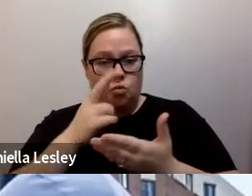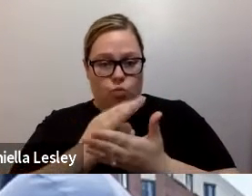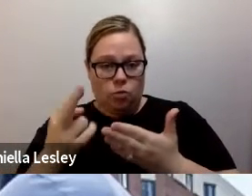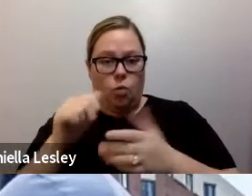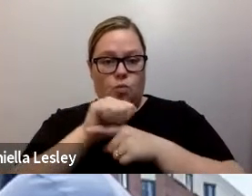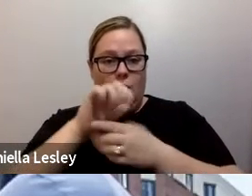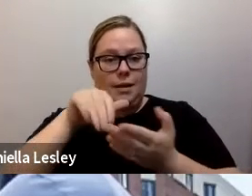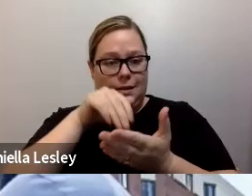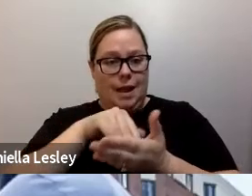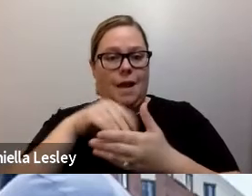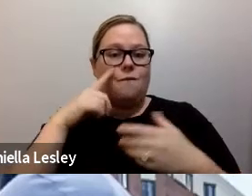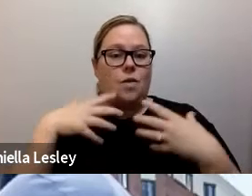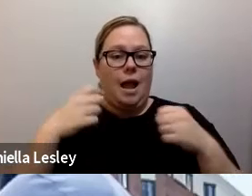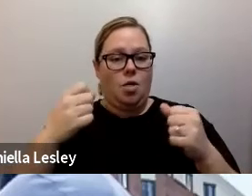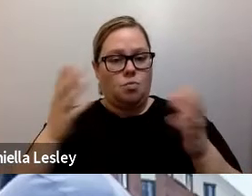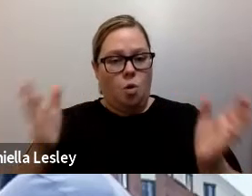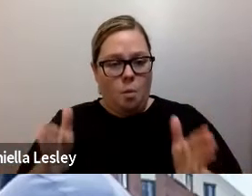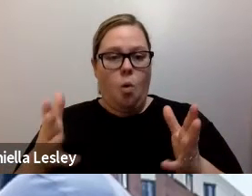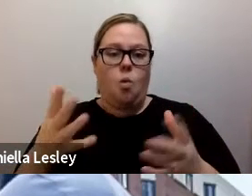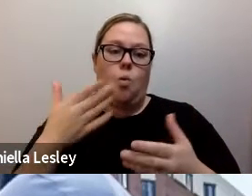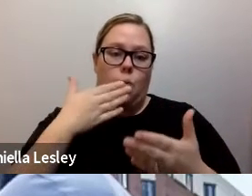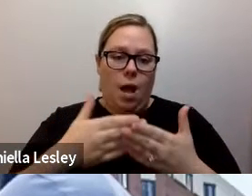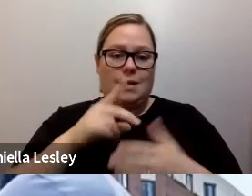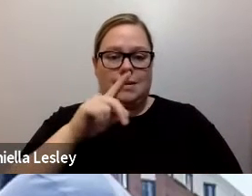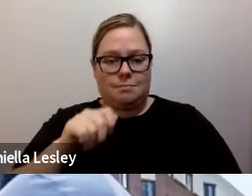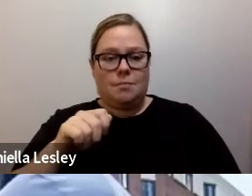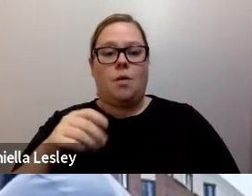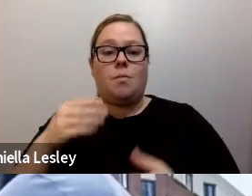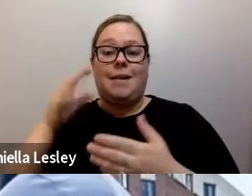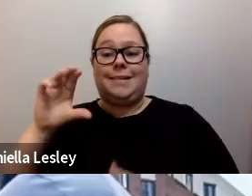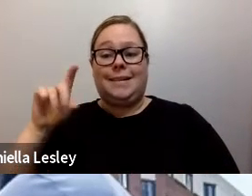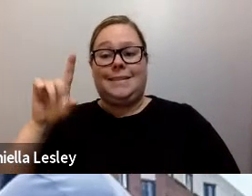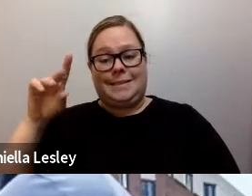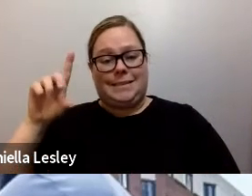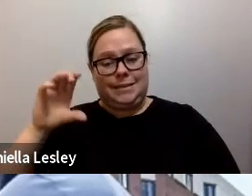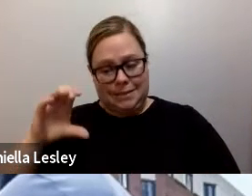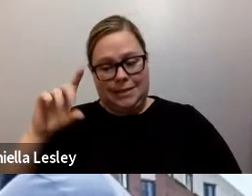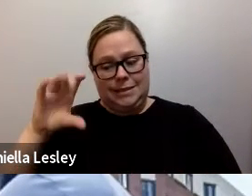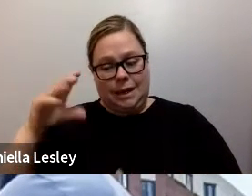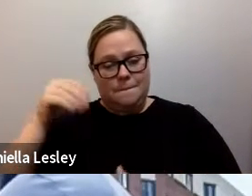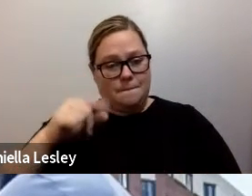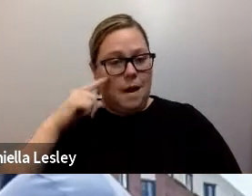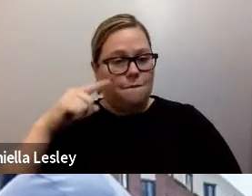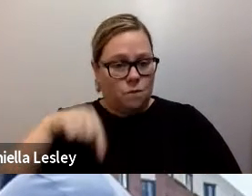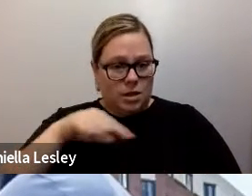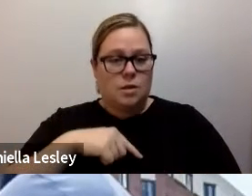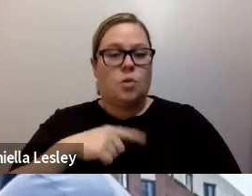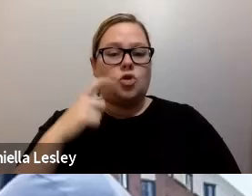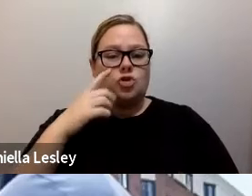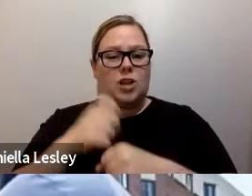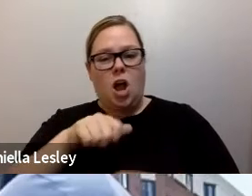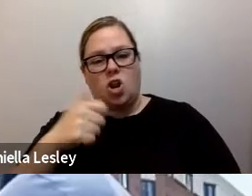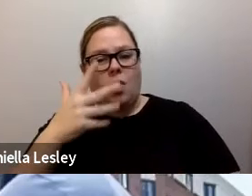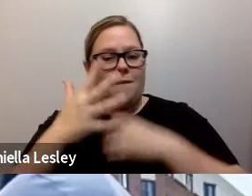we have been in operation for over 20 years under the direction of Dr. Rimmer. We just received another 5-year renewal